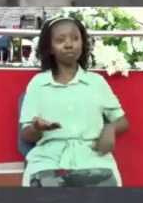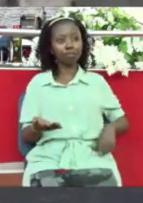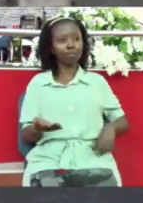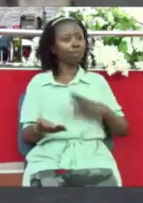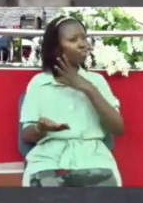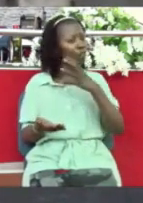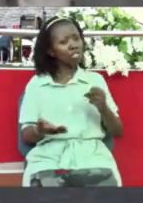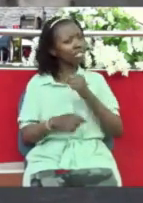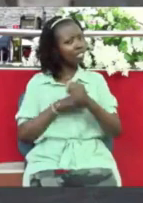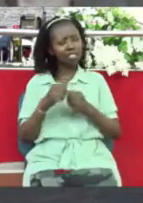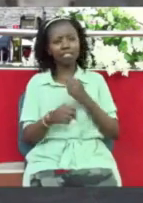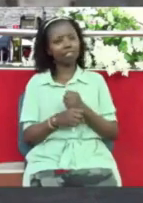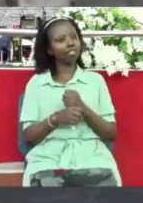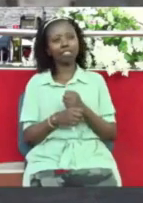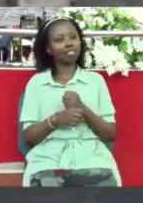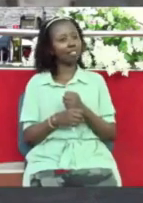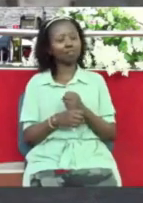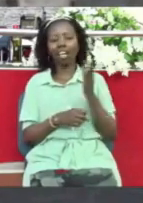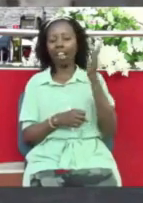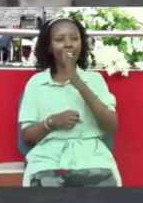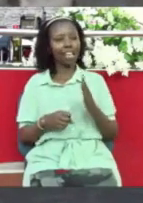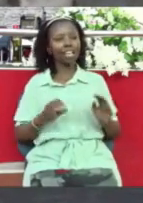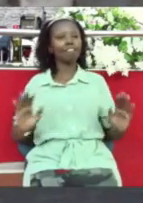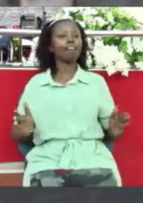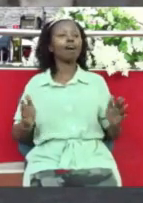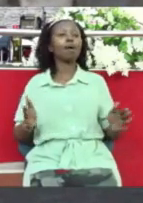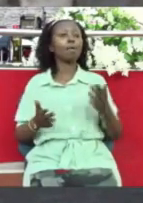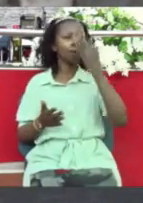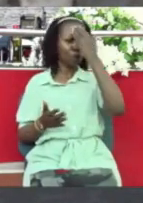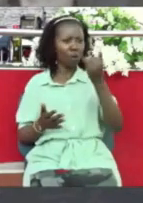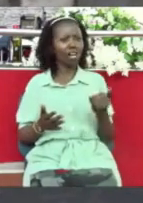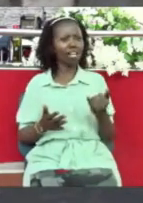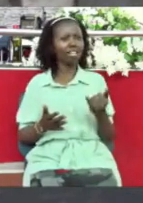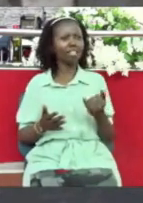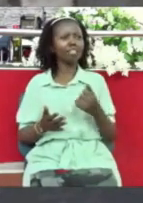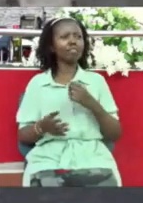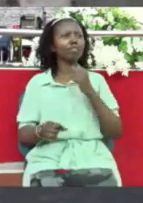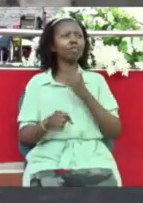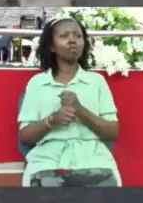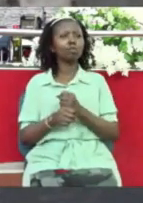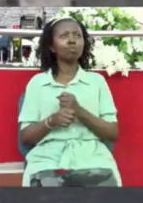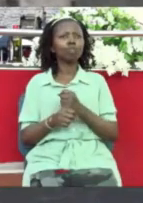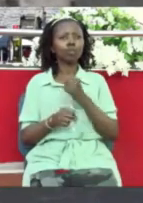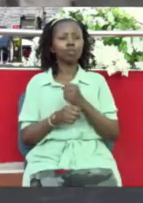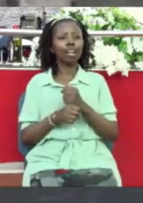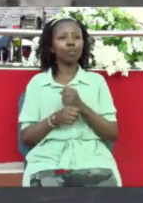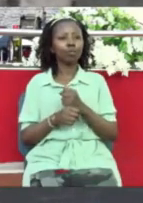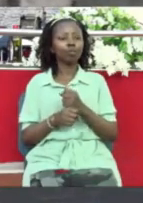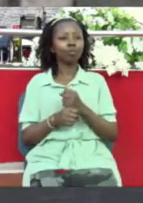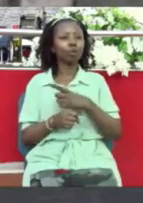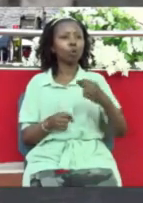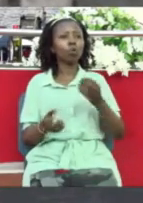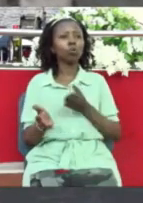40 years would not have happened. Because we have gone through life, all the things